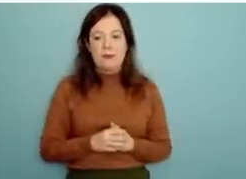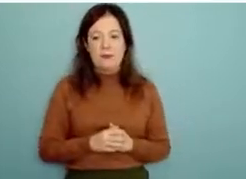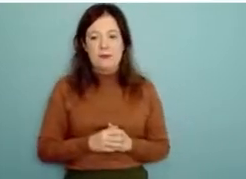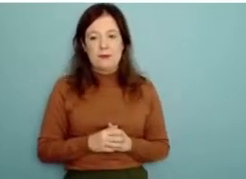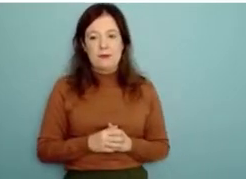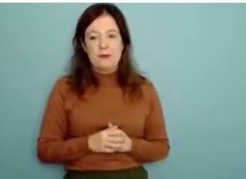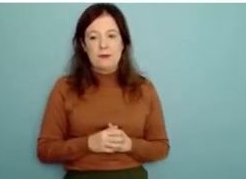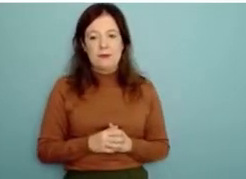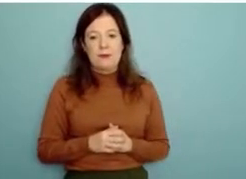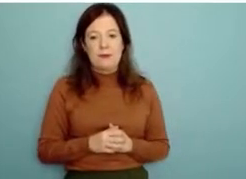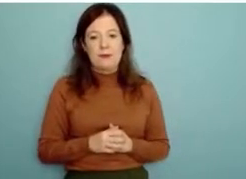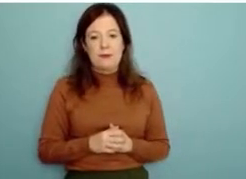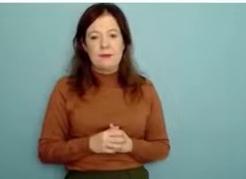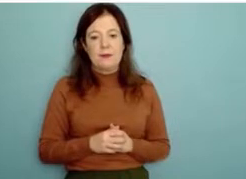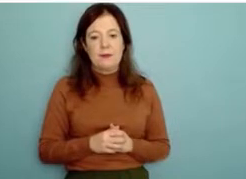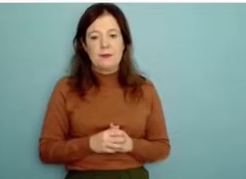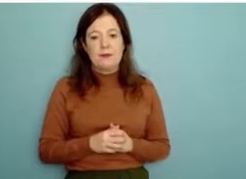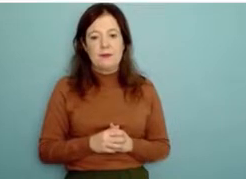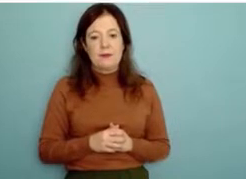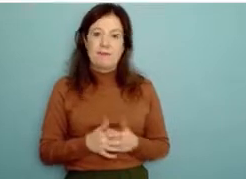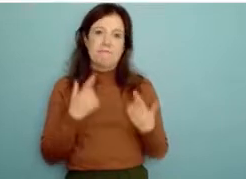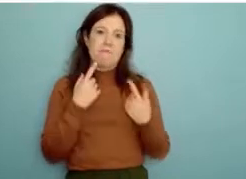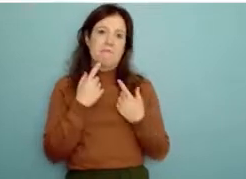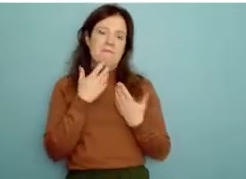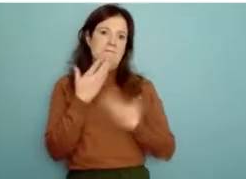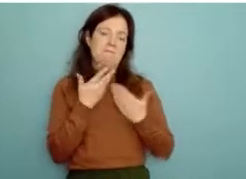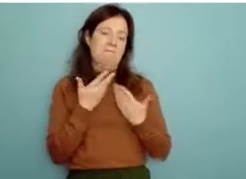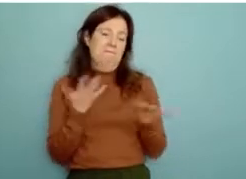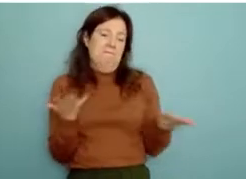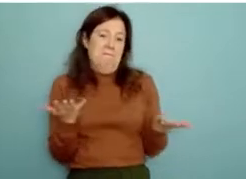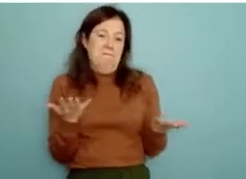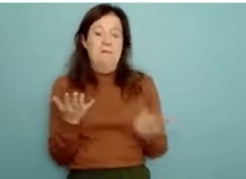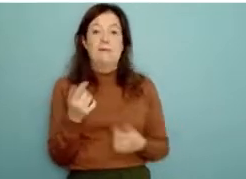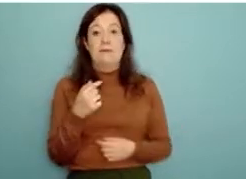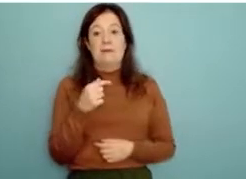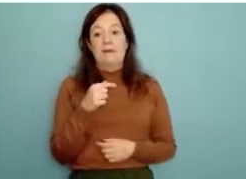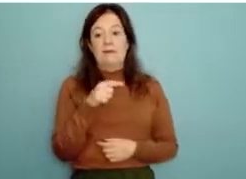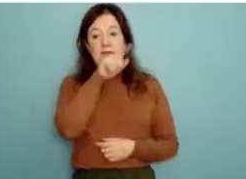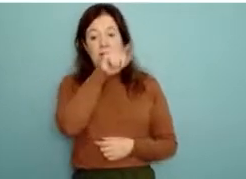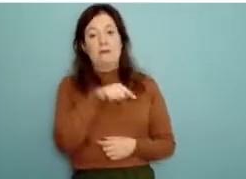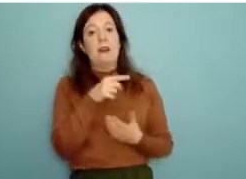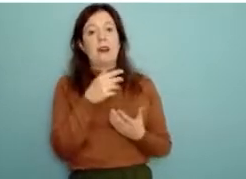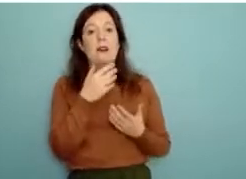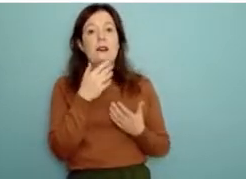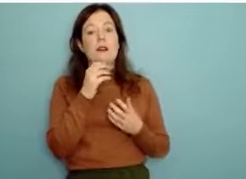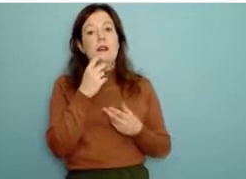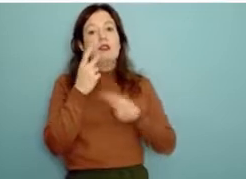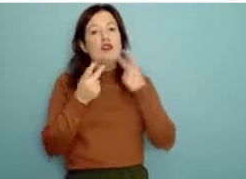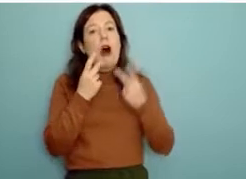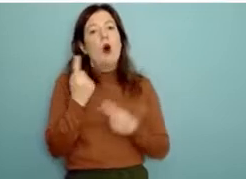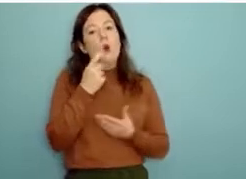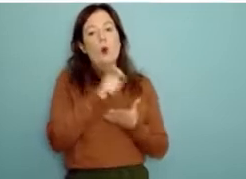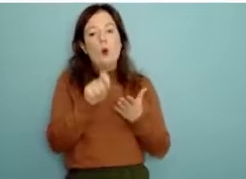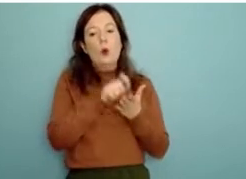Yeah, it's not much to say really, but when I heard this song, which was written by Robbie Williams to